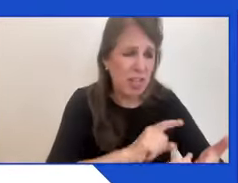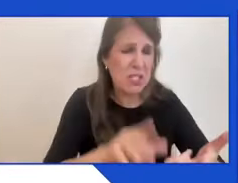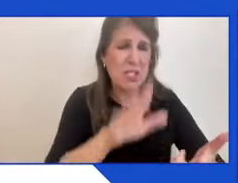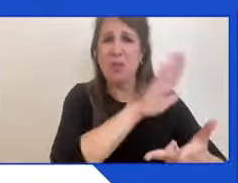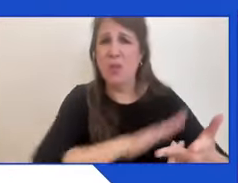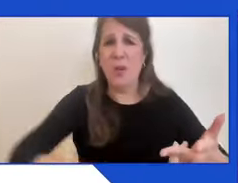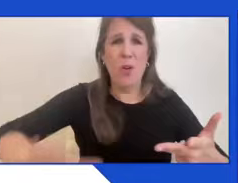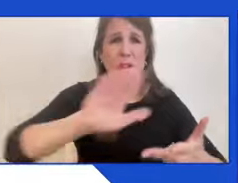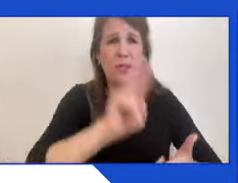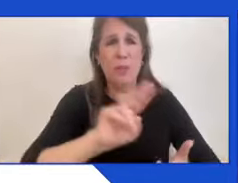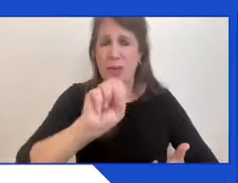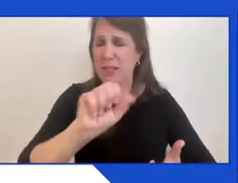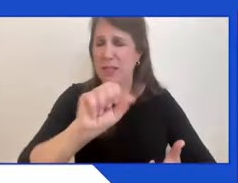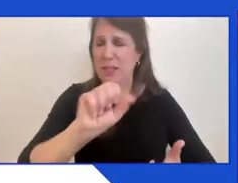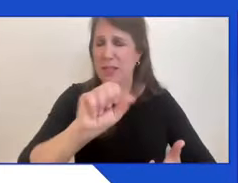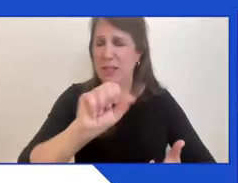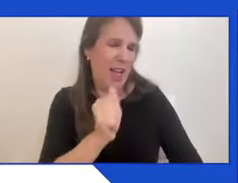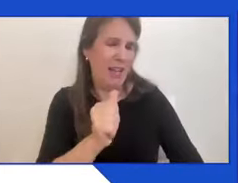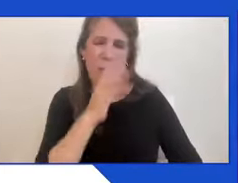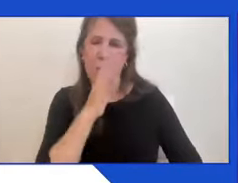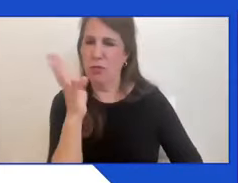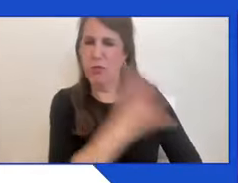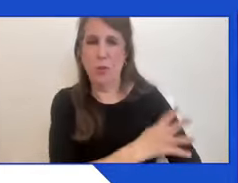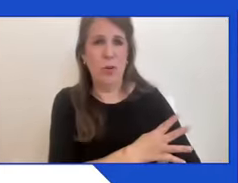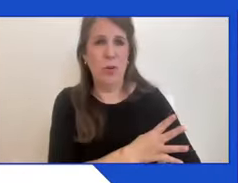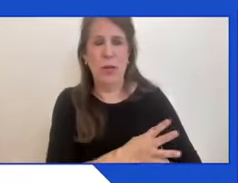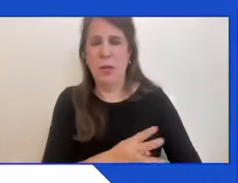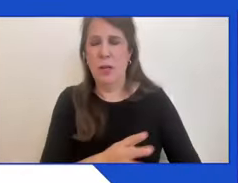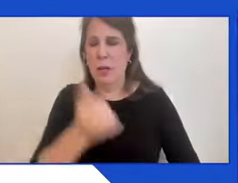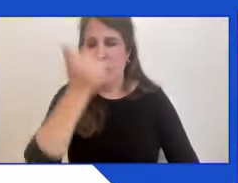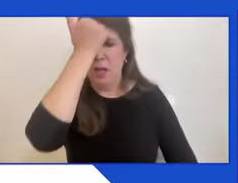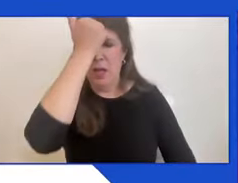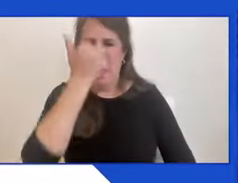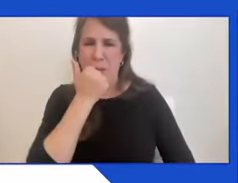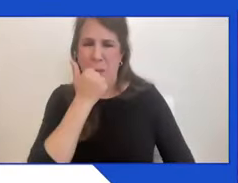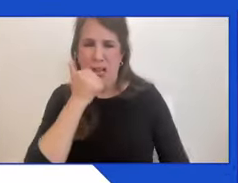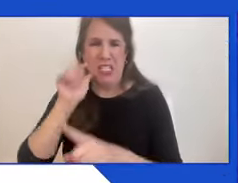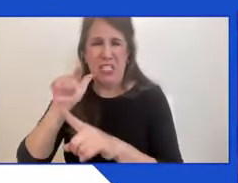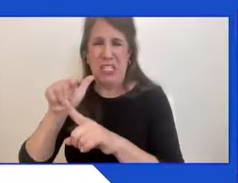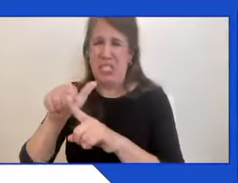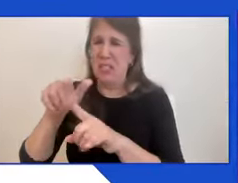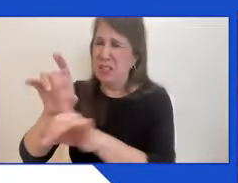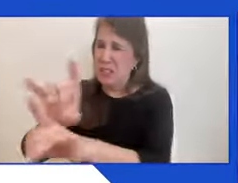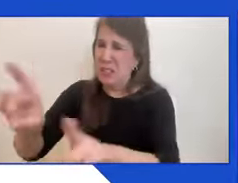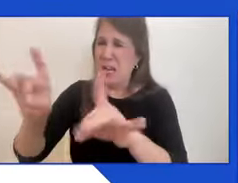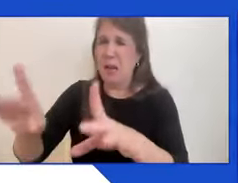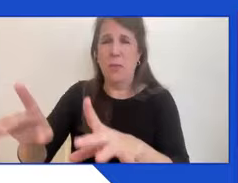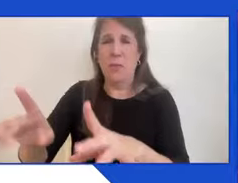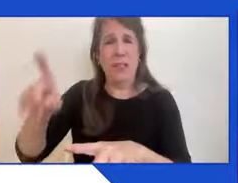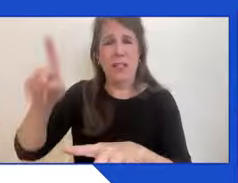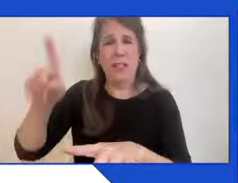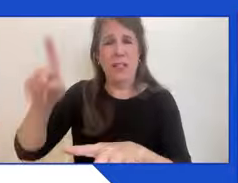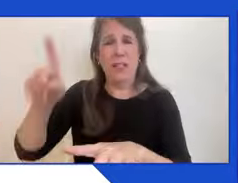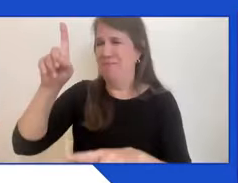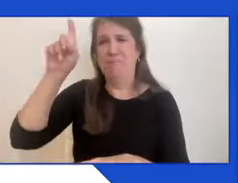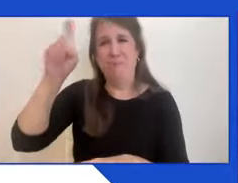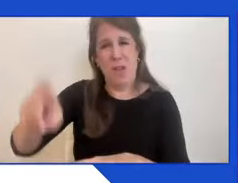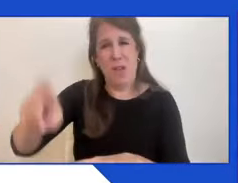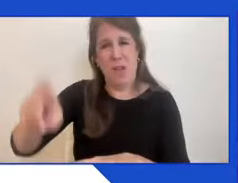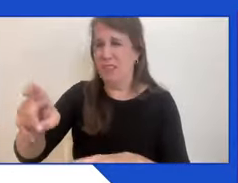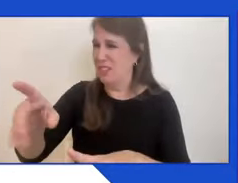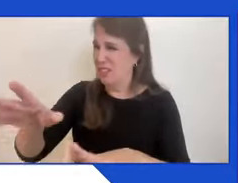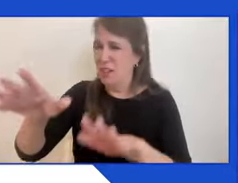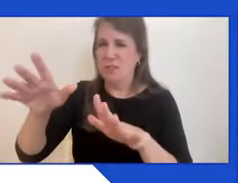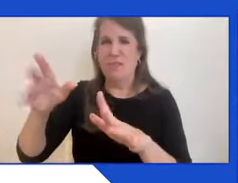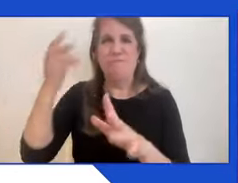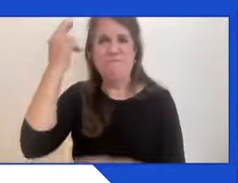country. The brutal reality of Hamas cannot be diminished. They murder babies.